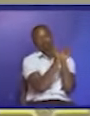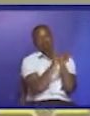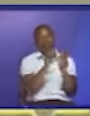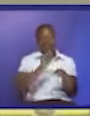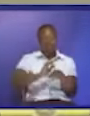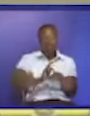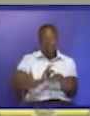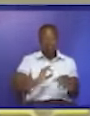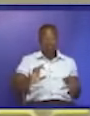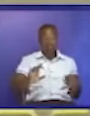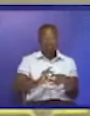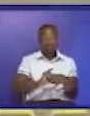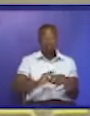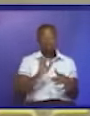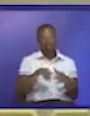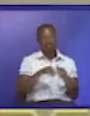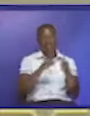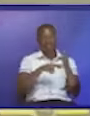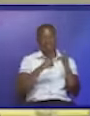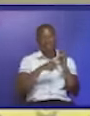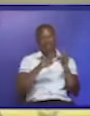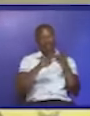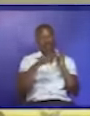Go to verse 5, 12, 5.